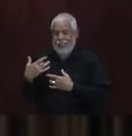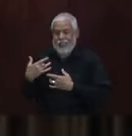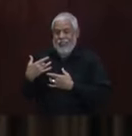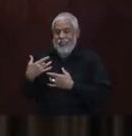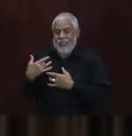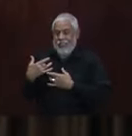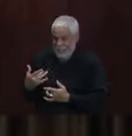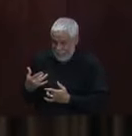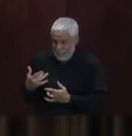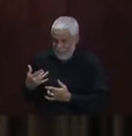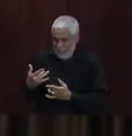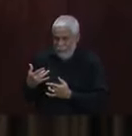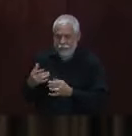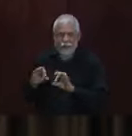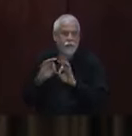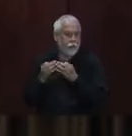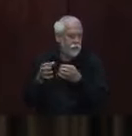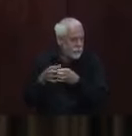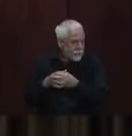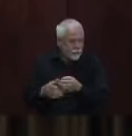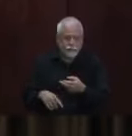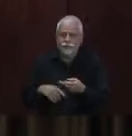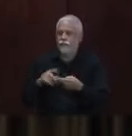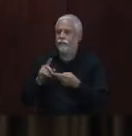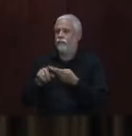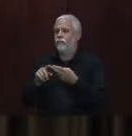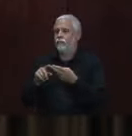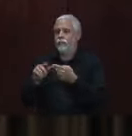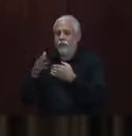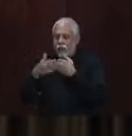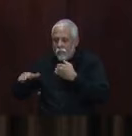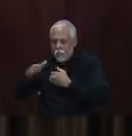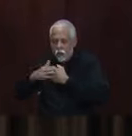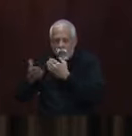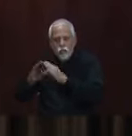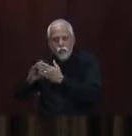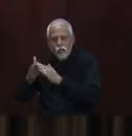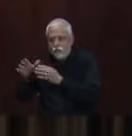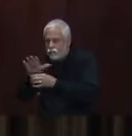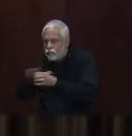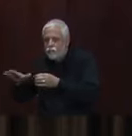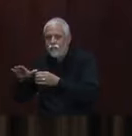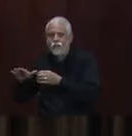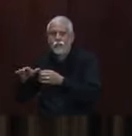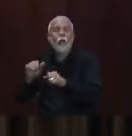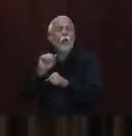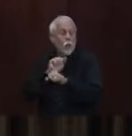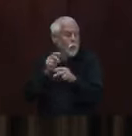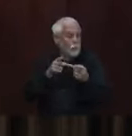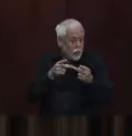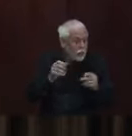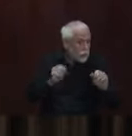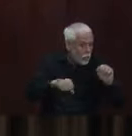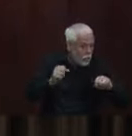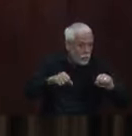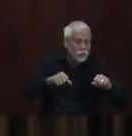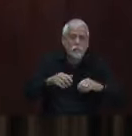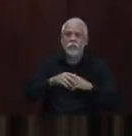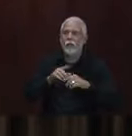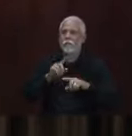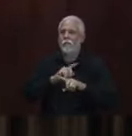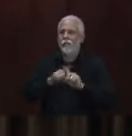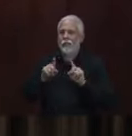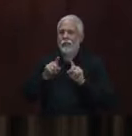be family get-togethers. It tends to be neighborhood types of things. It is work sites,